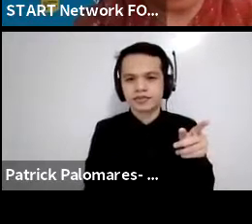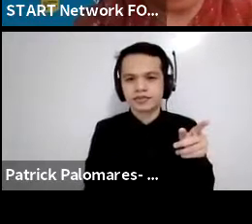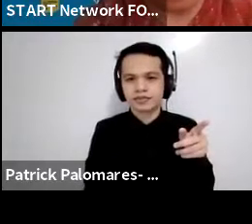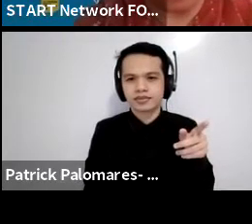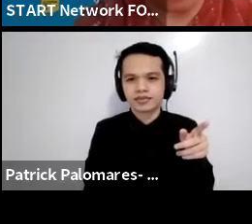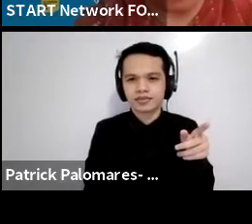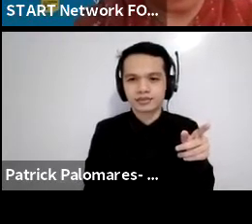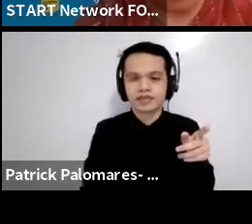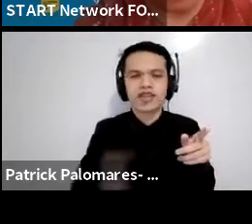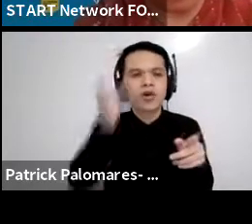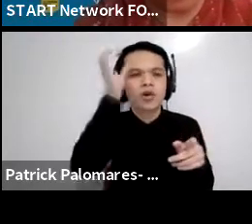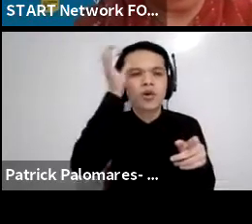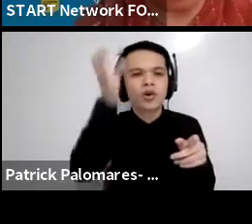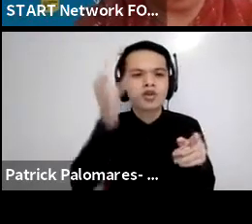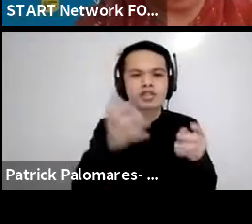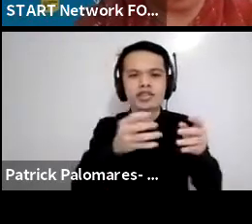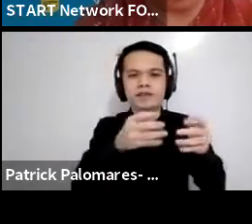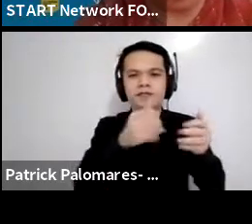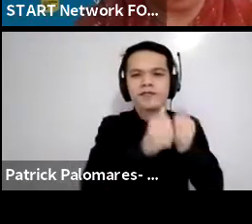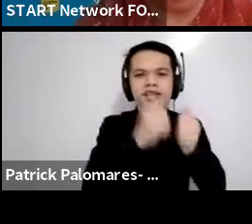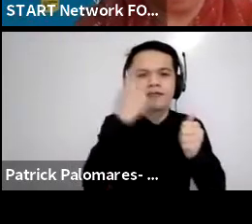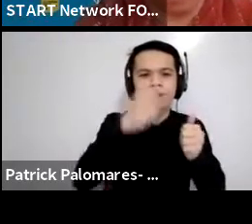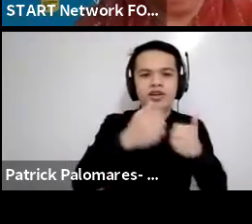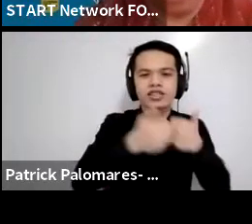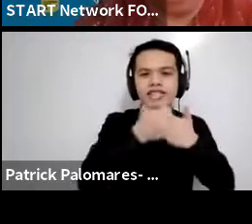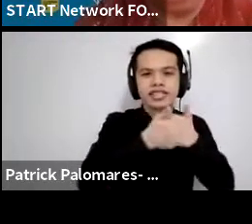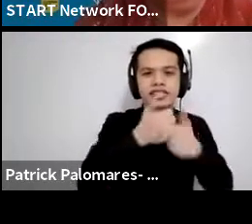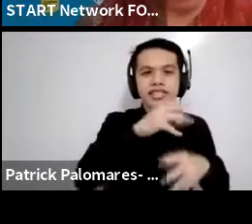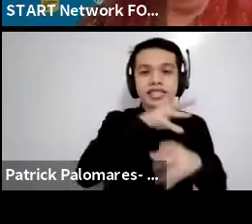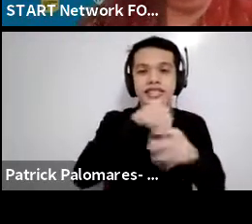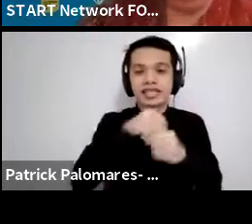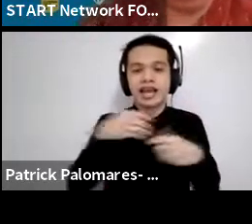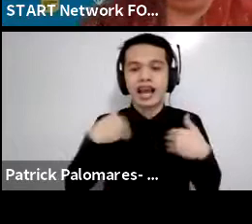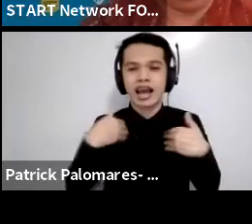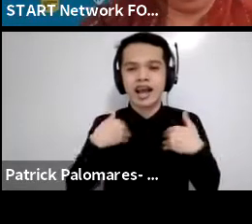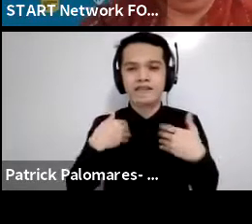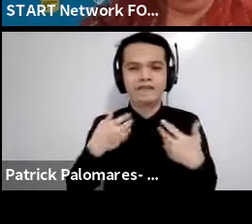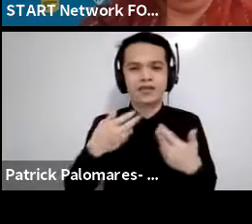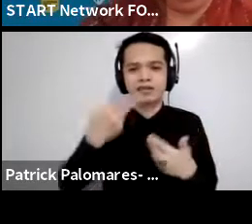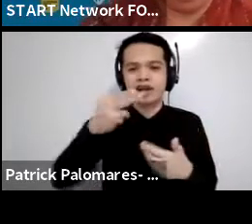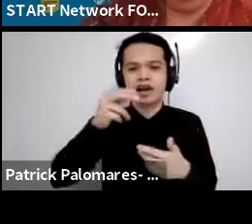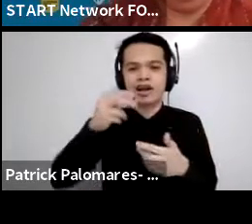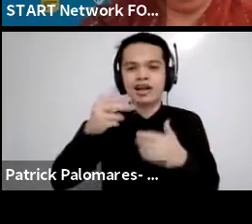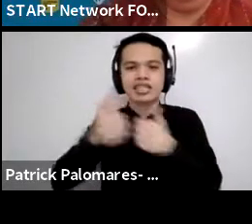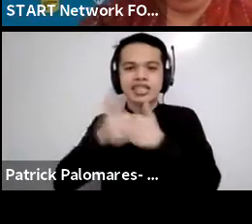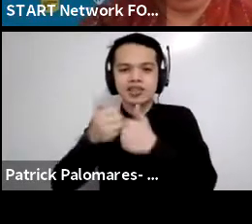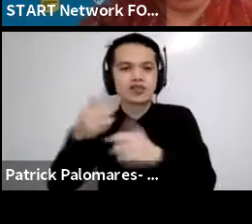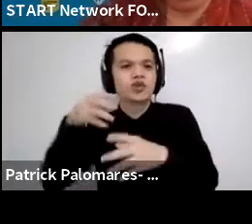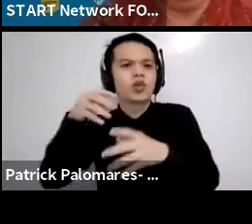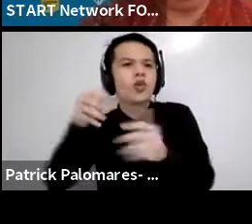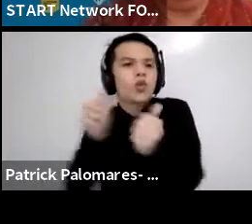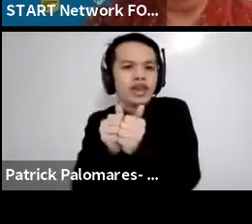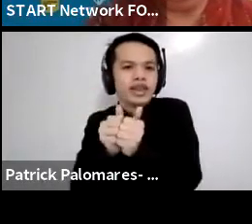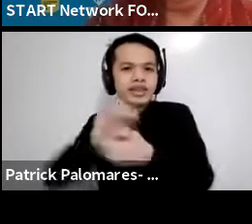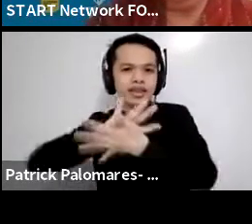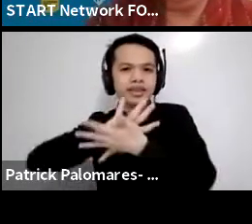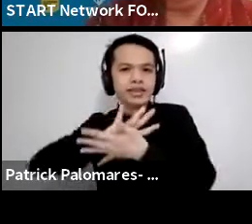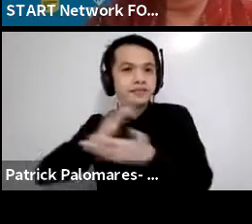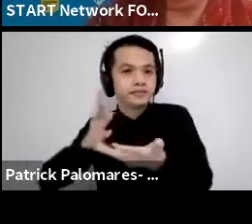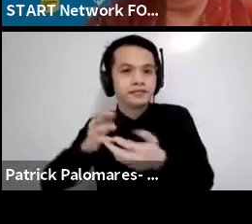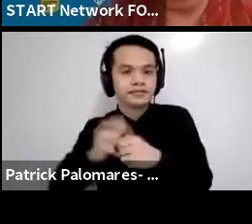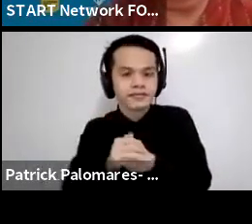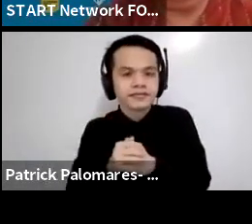the concept definition of risks already included biological hazards, including pandemic. Okay, so